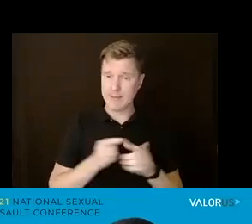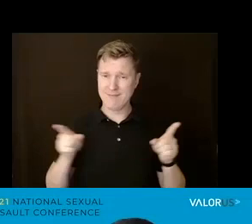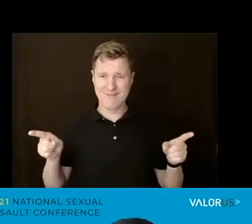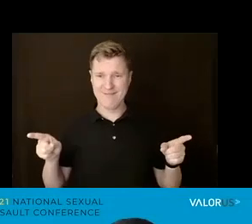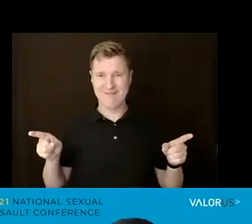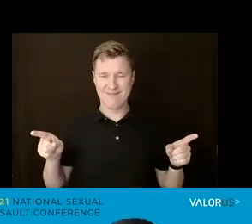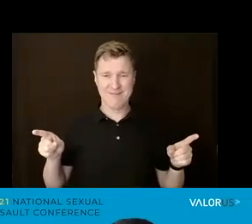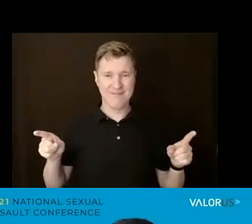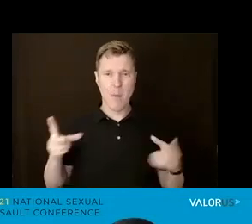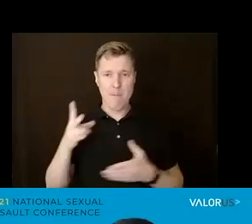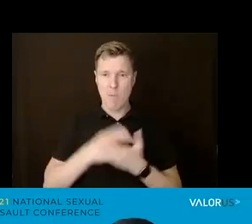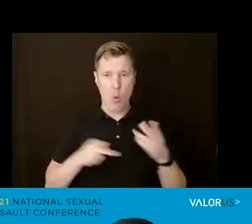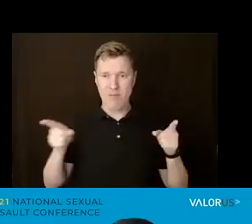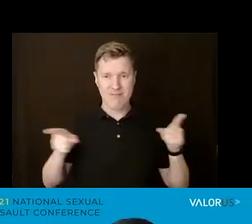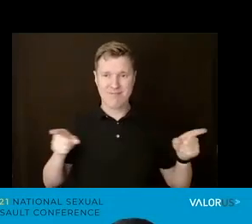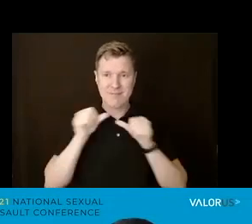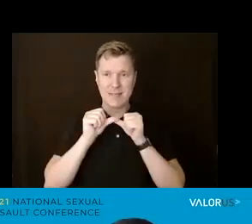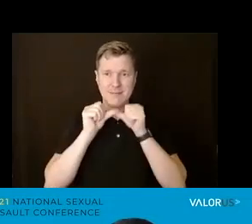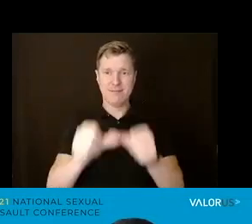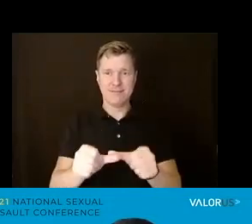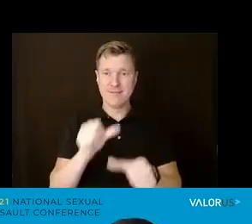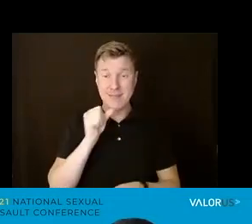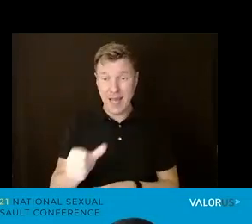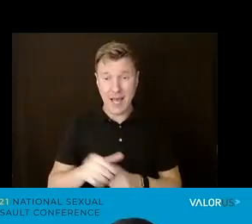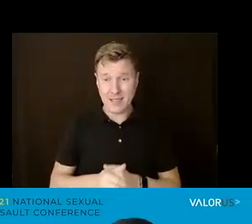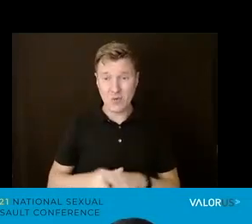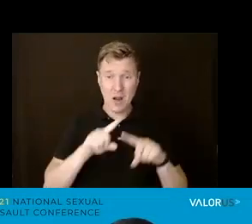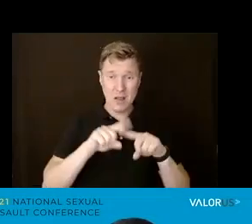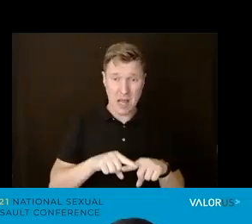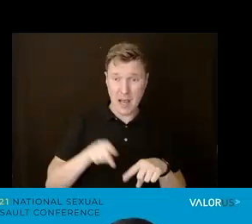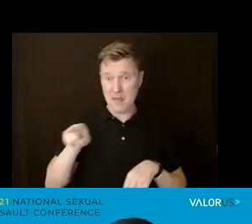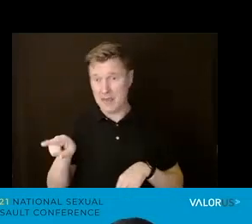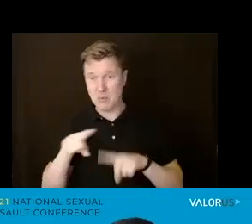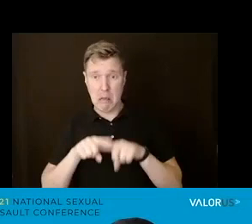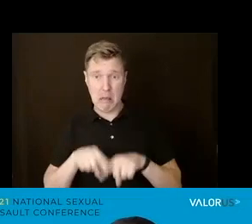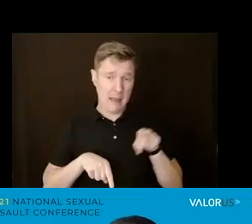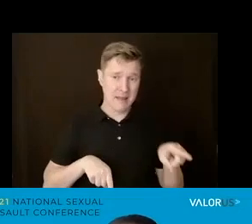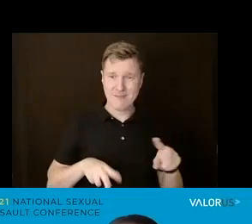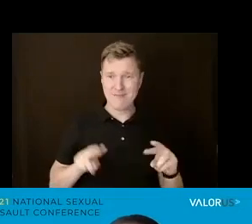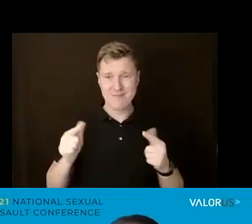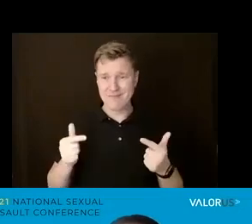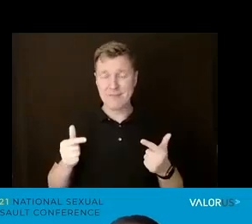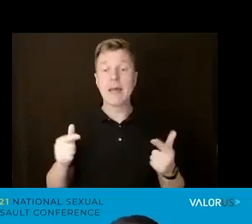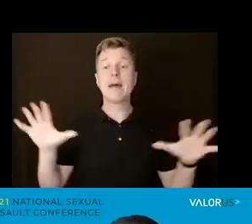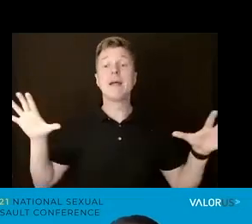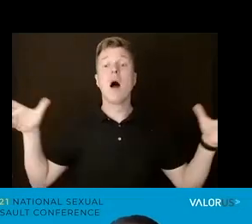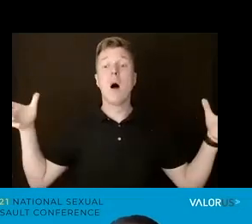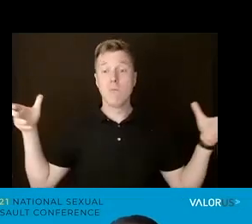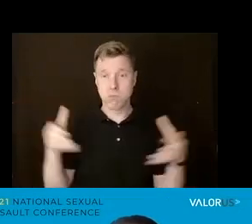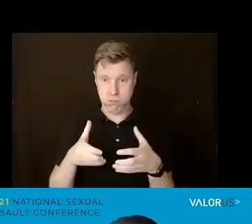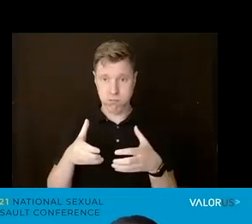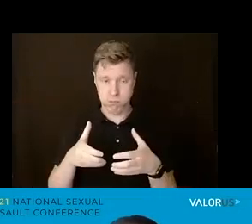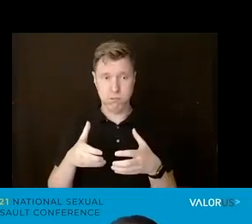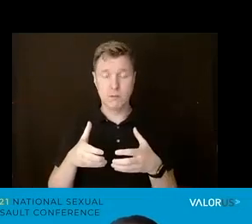it was unstable to just rely on one or the other. And when the organizations merged, this was the API Women and